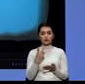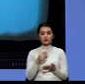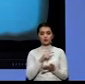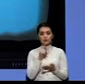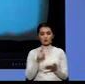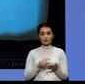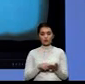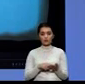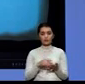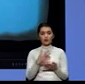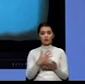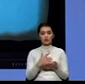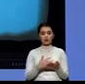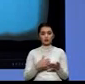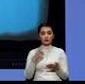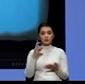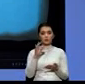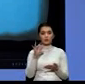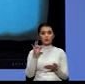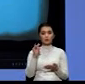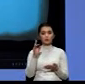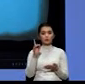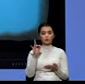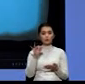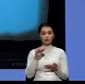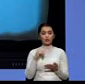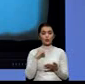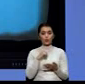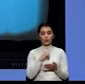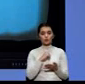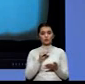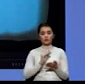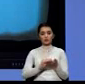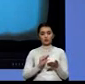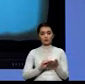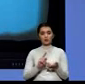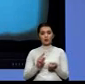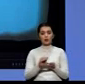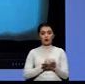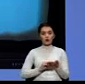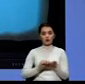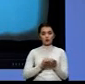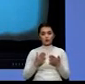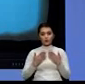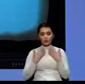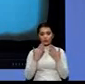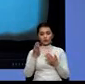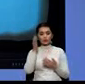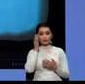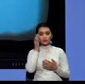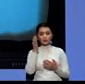savol. Matndan Biruniyning o'z taqdirini bashorat qilgan o'rinlarni qayta o'qing. U